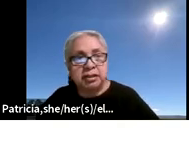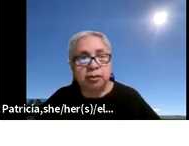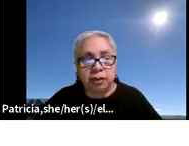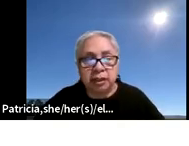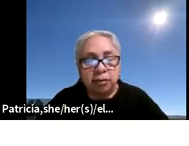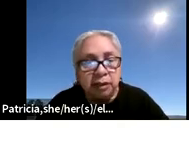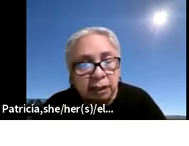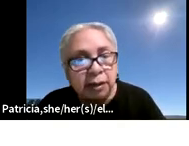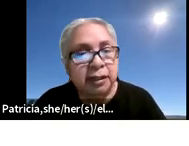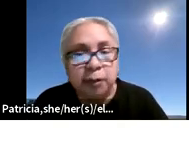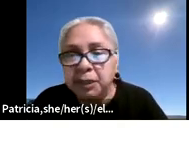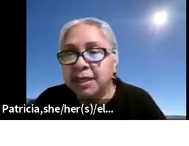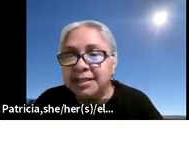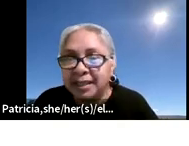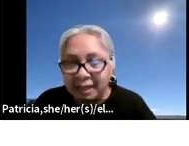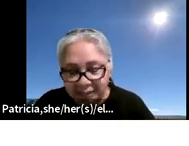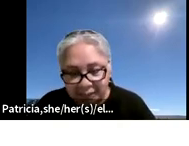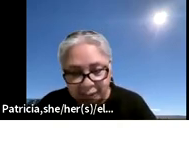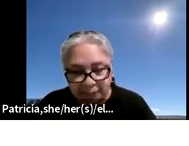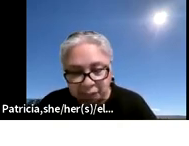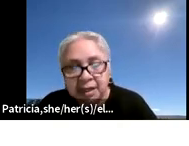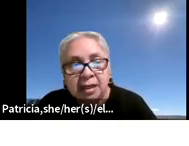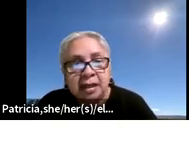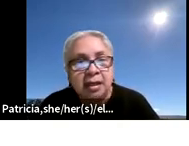This is a really, really critical piece. And